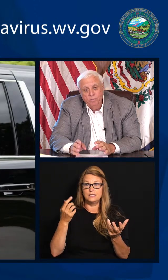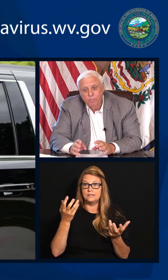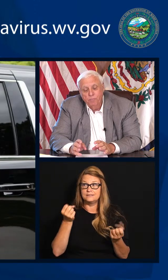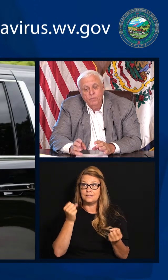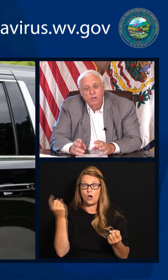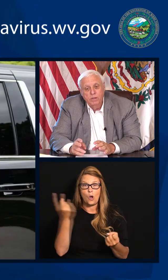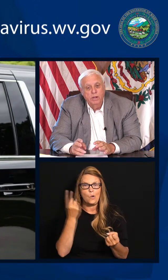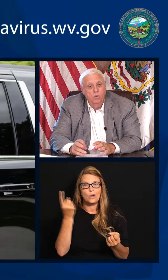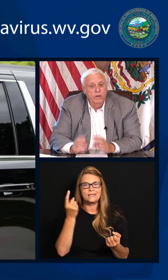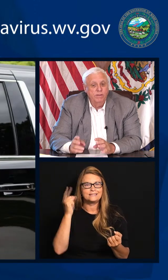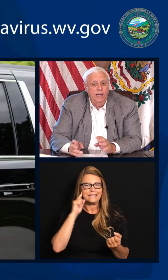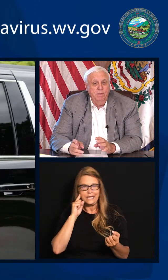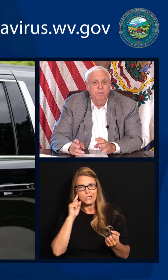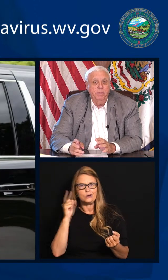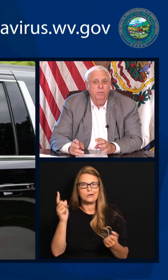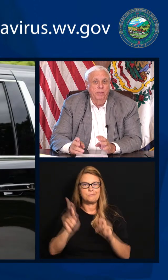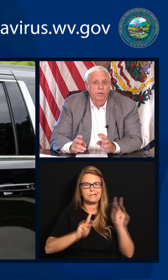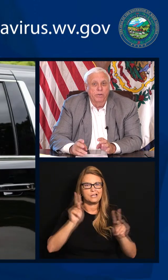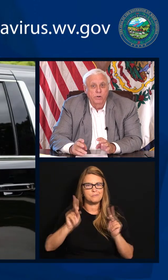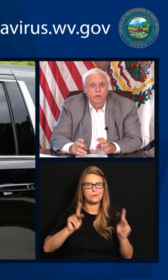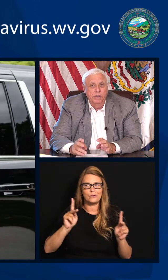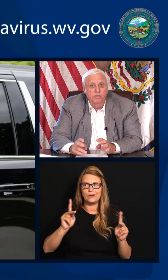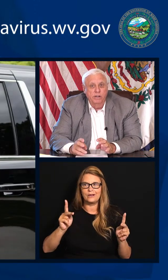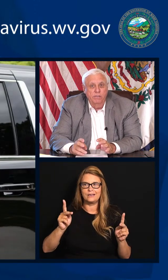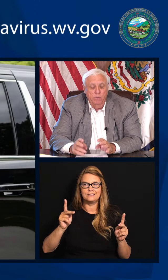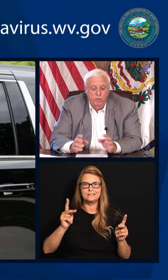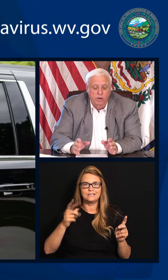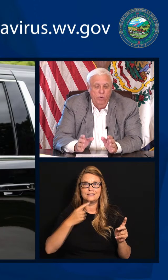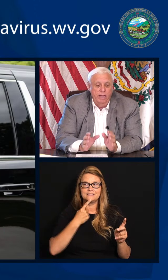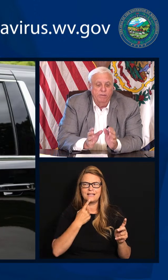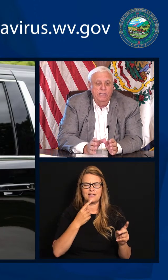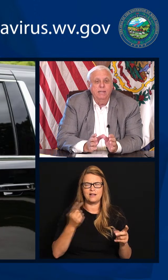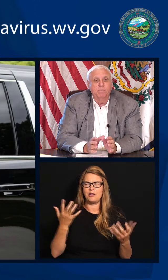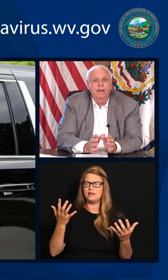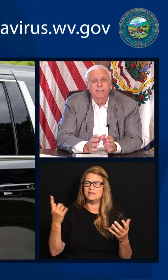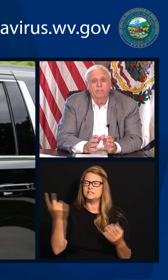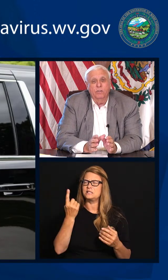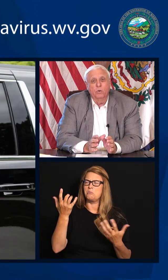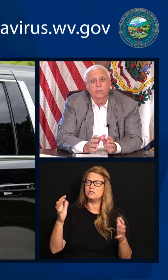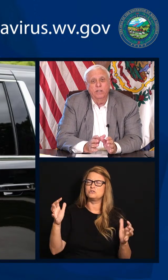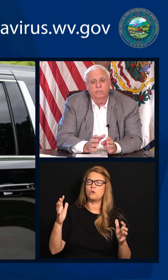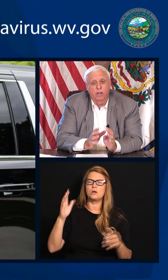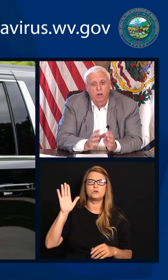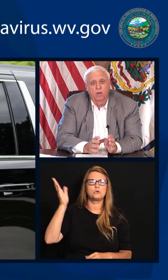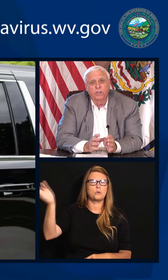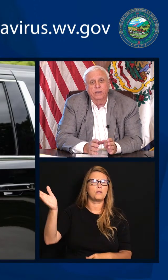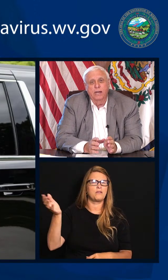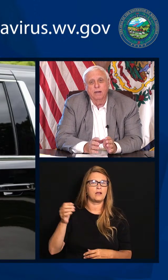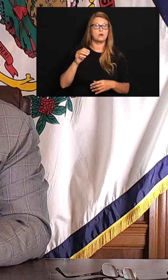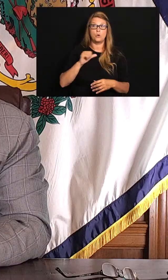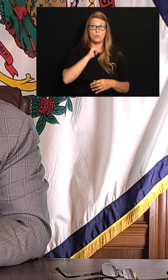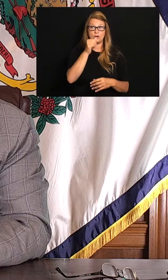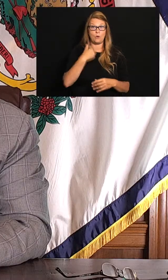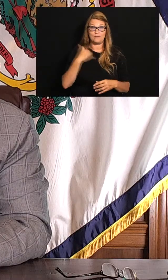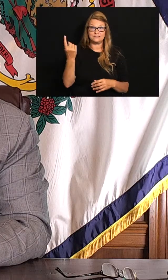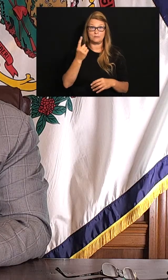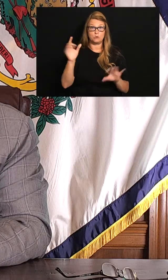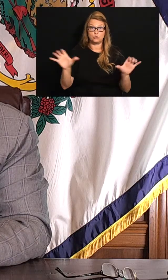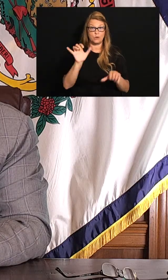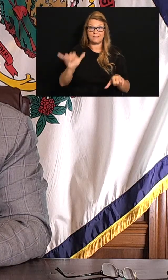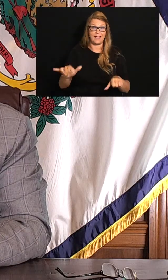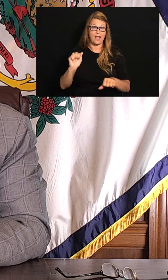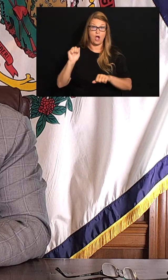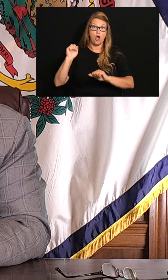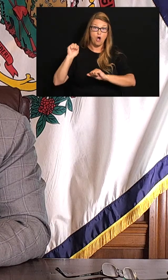well, you know, we've got people that are doing this and everything. We don't have anybody that's doing this all the time. And by